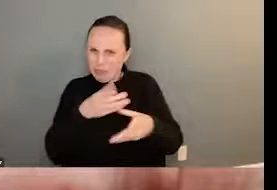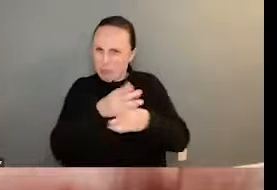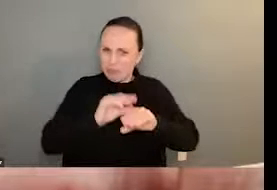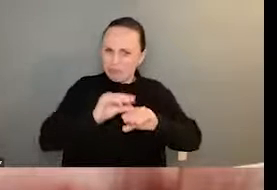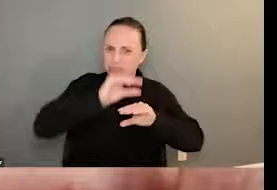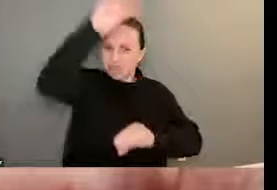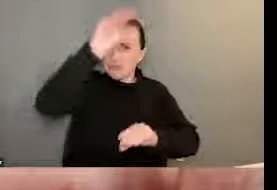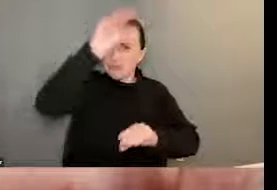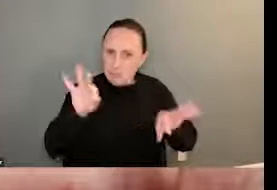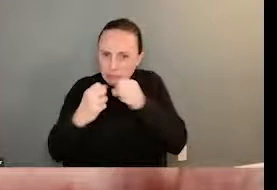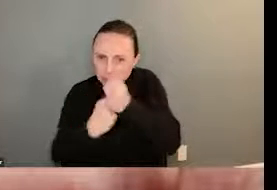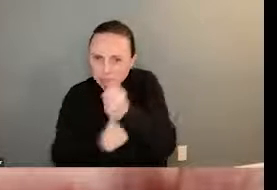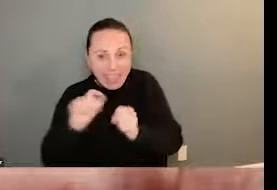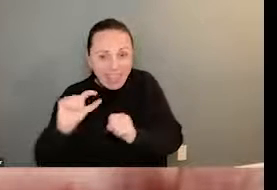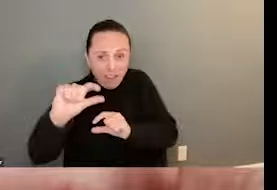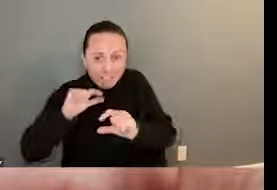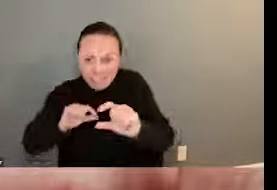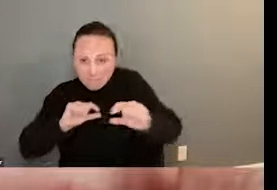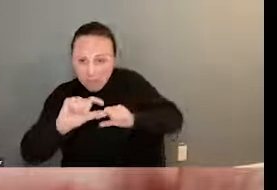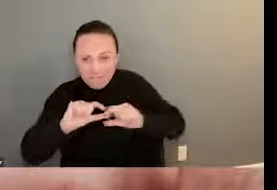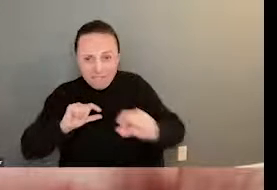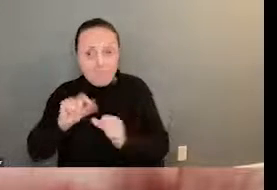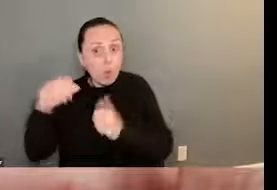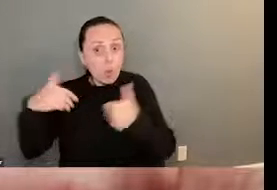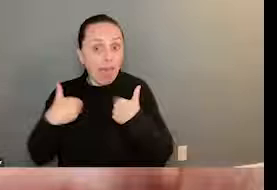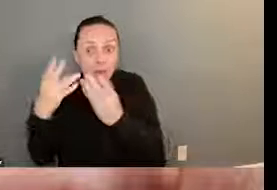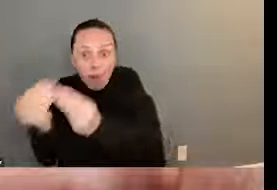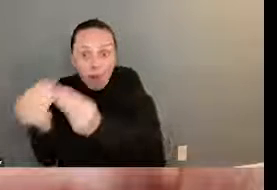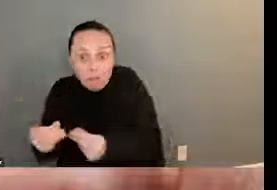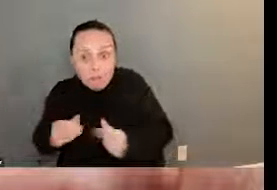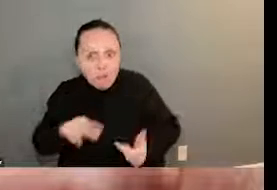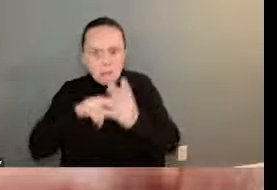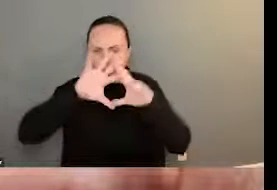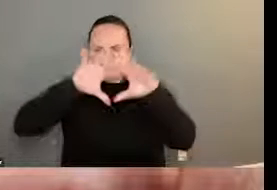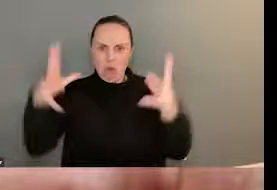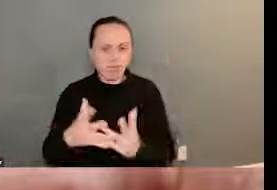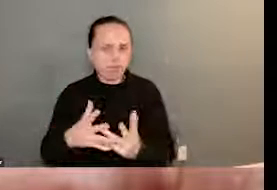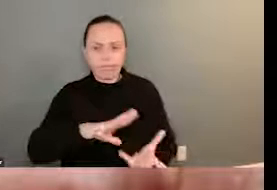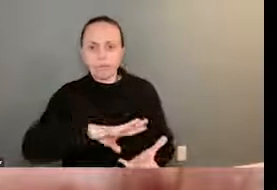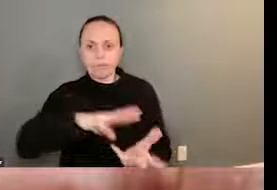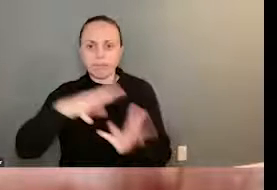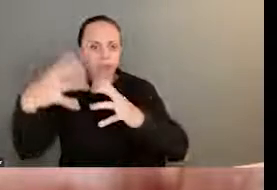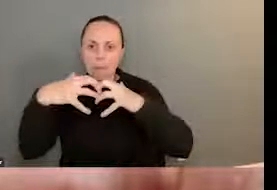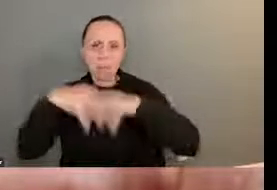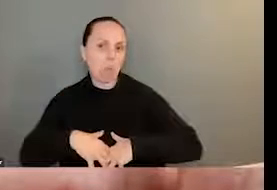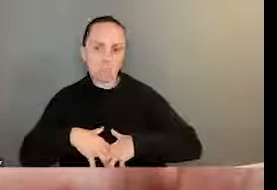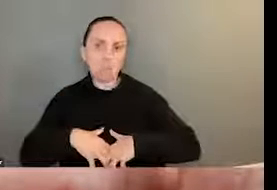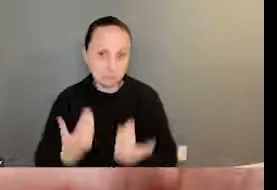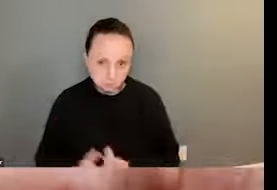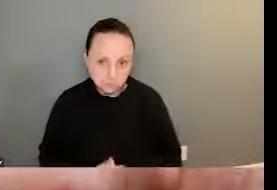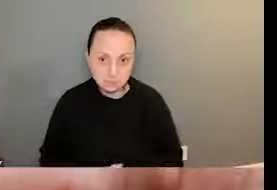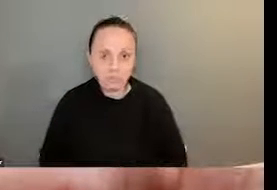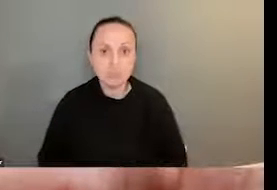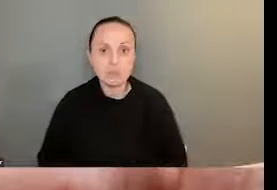Jenga tower. Remove too many of those species out of the system, the entire ecosystem collapses.